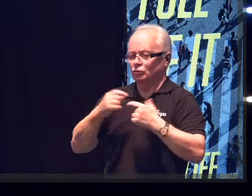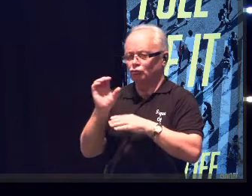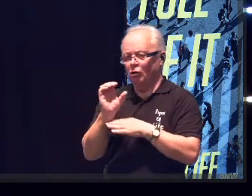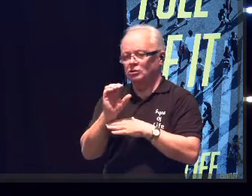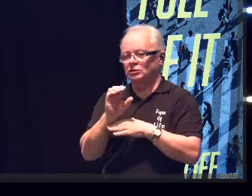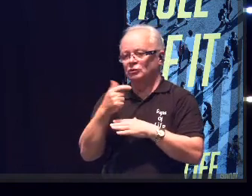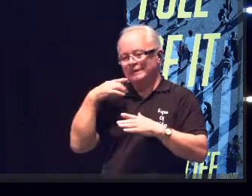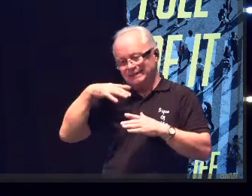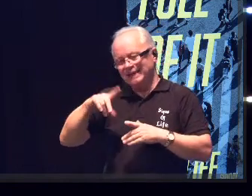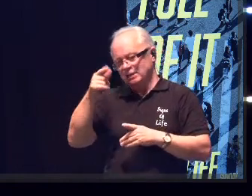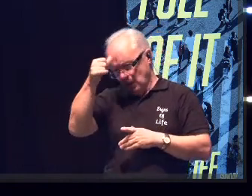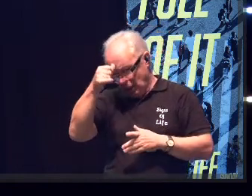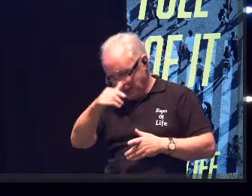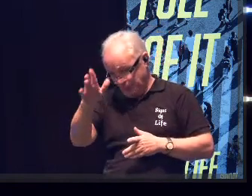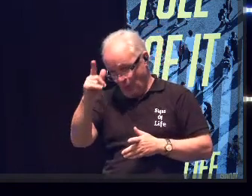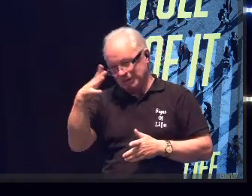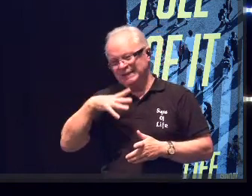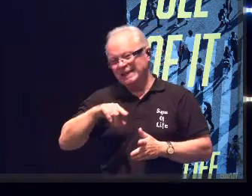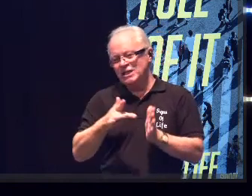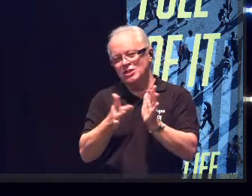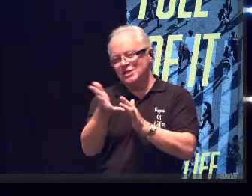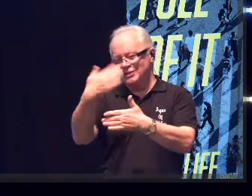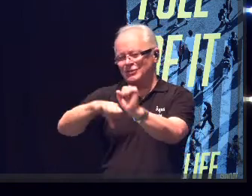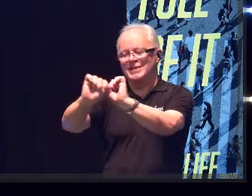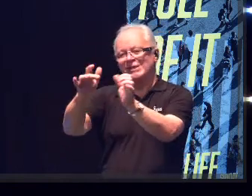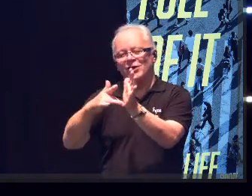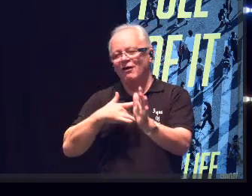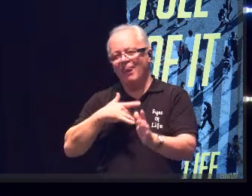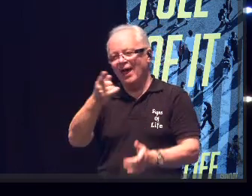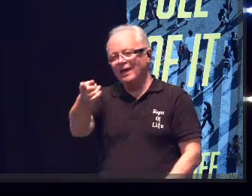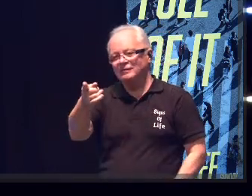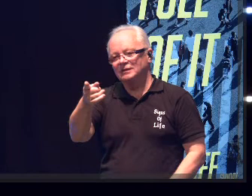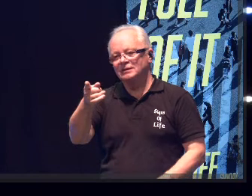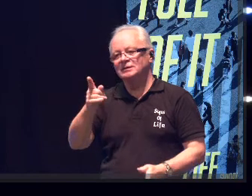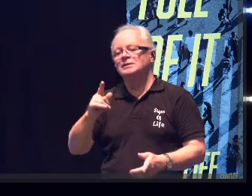have eternal significance in their lives.